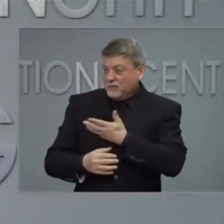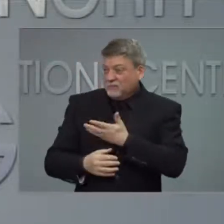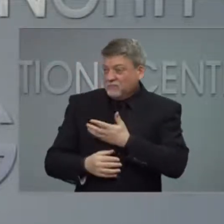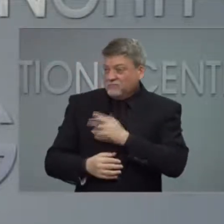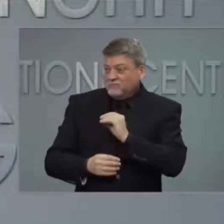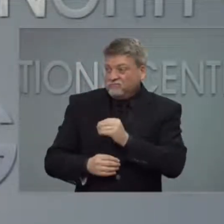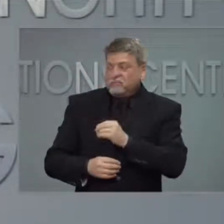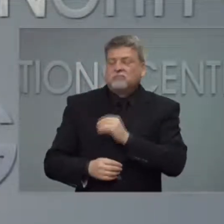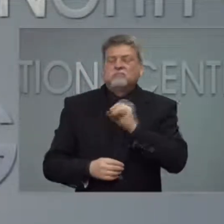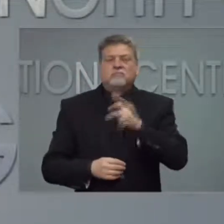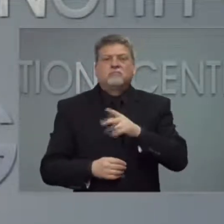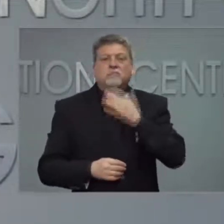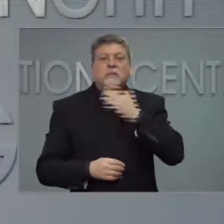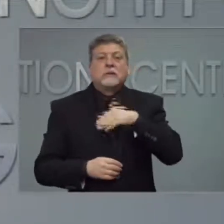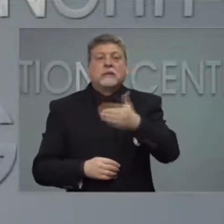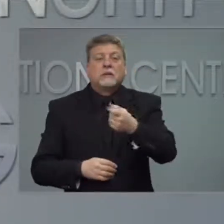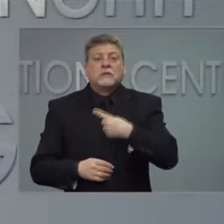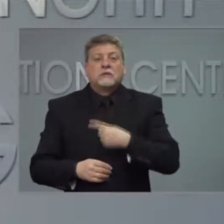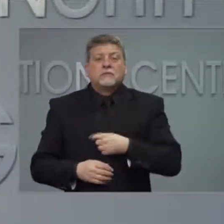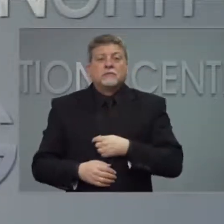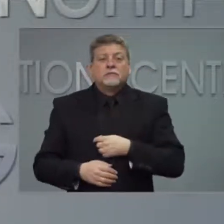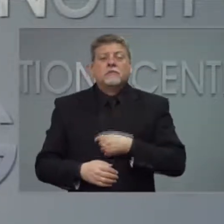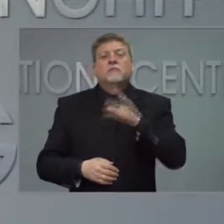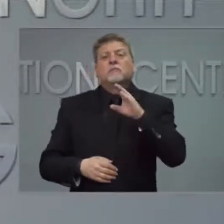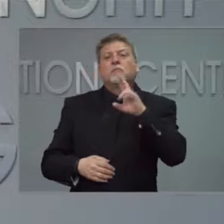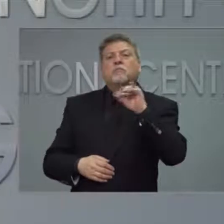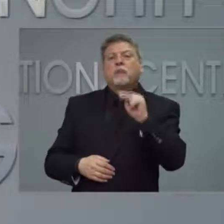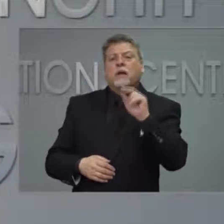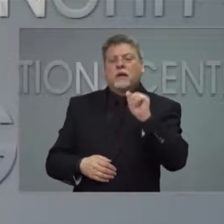Our next question is from Brian Anderson with the Associated Press.